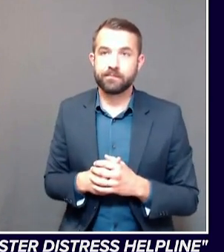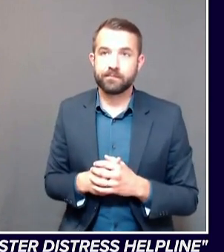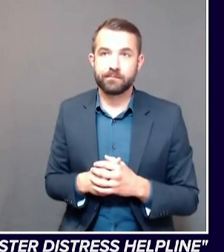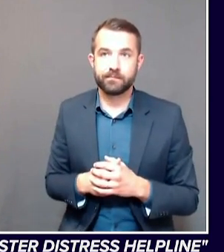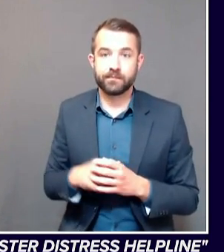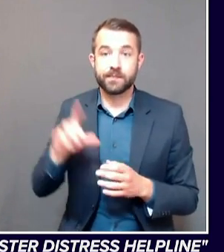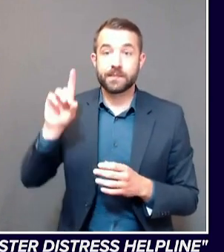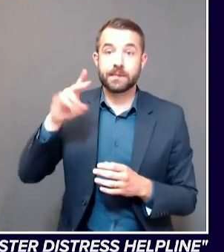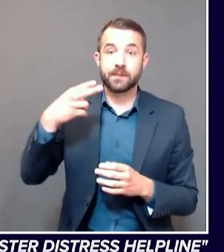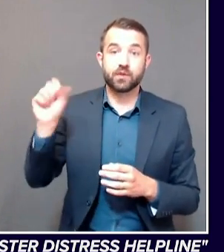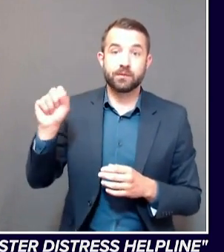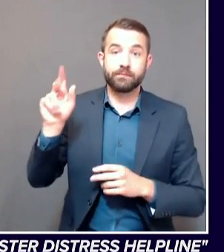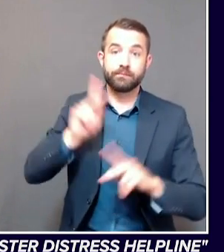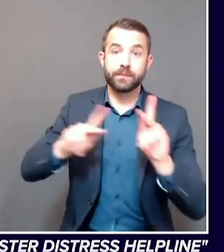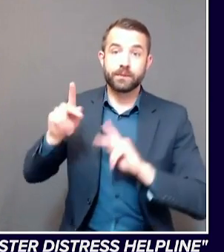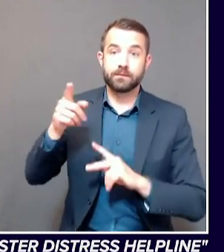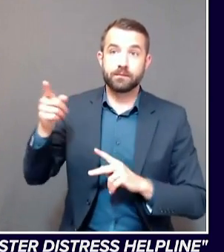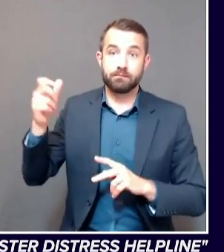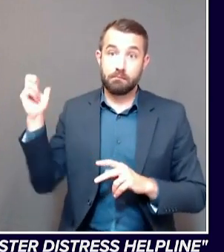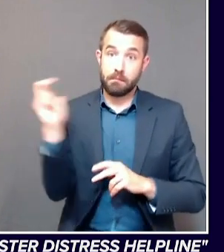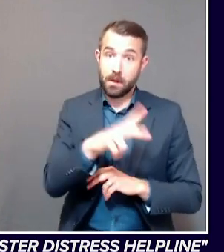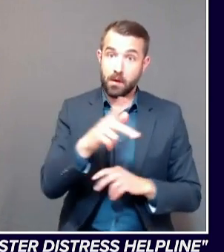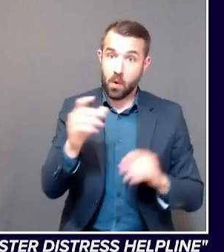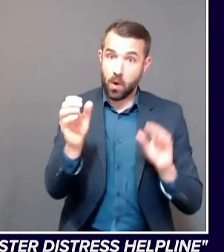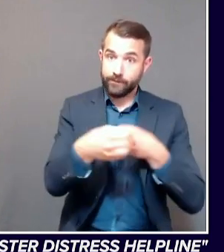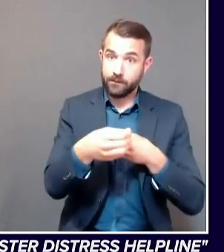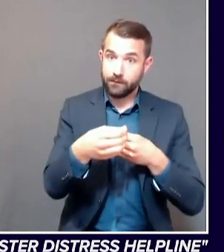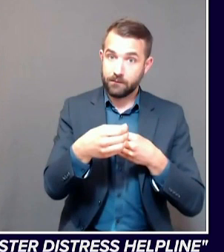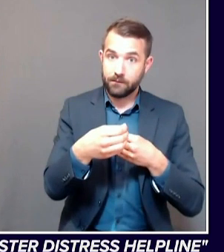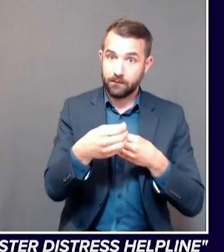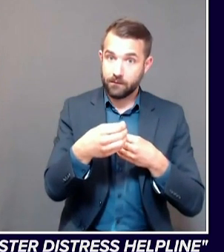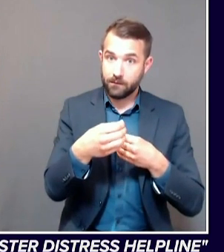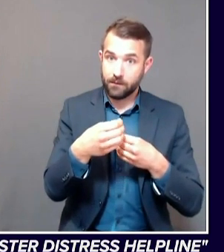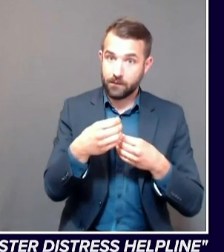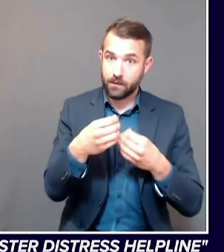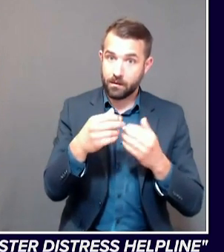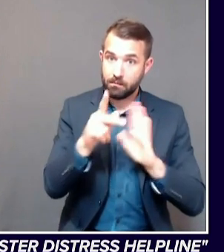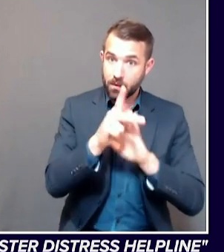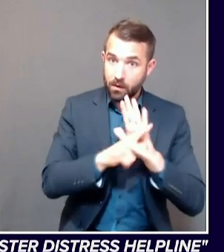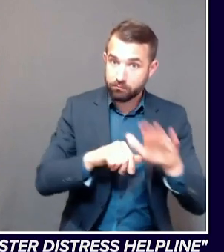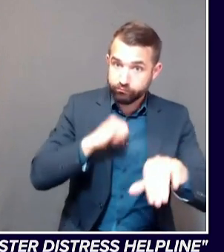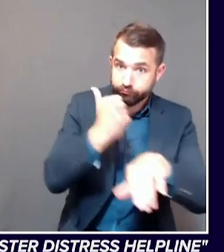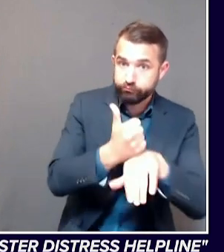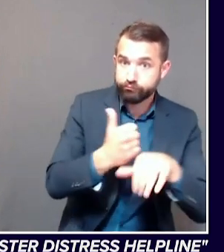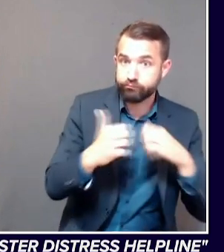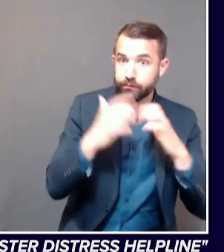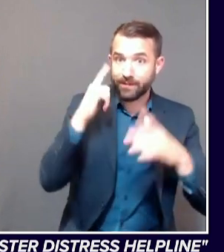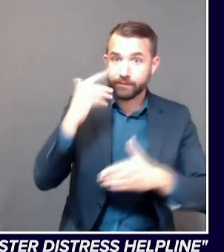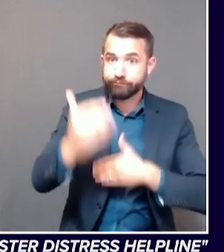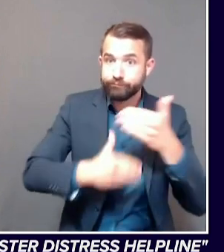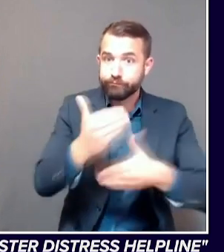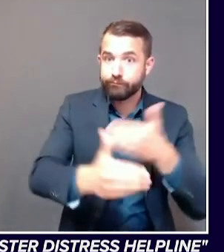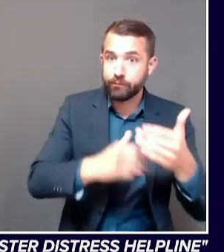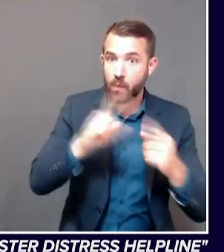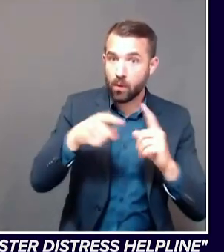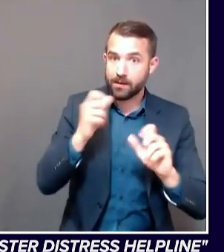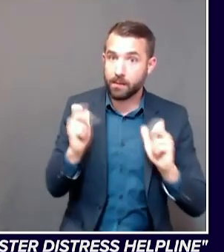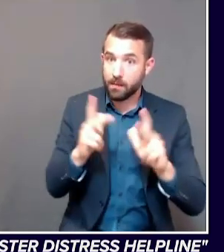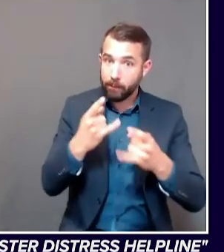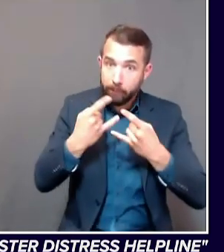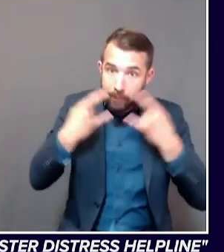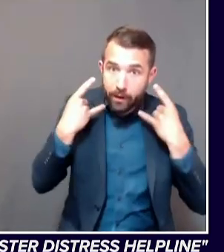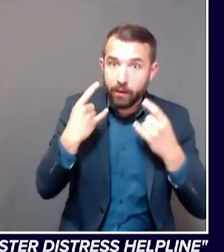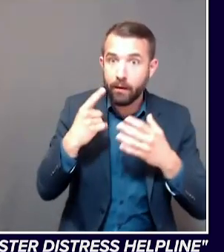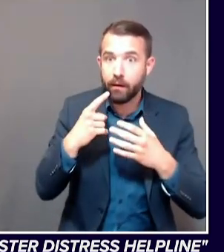DHHS folks who will be returning to the remote offices, what some of the practices will the department be instilling when they return? And can you give us an idea of how